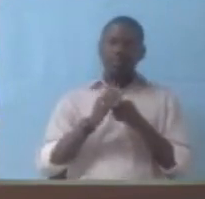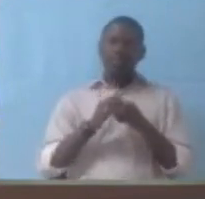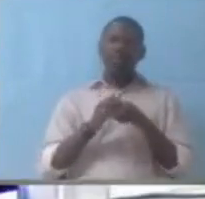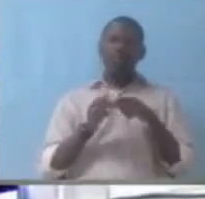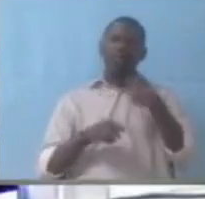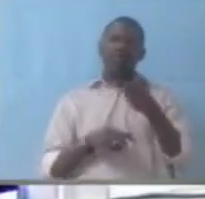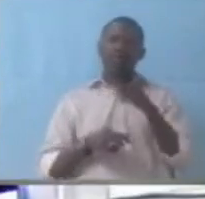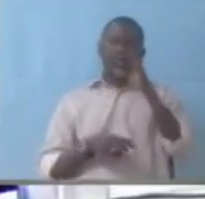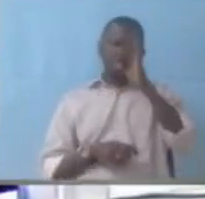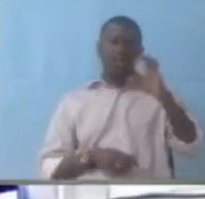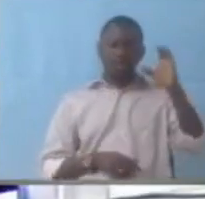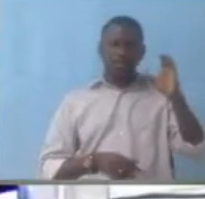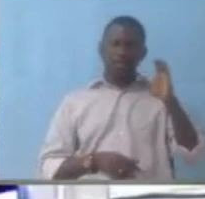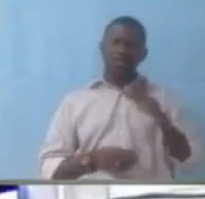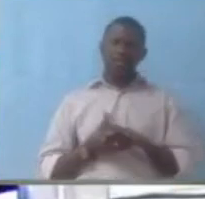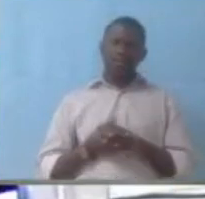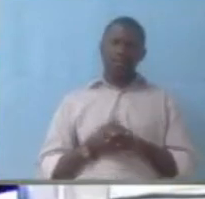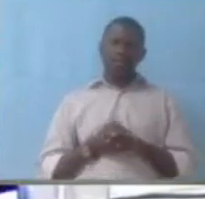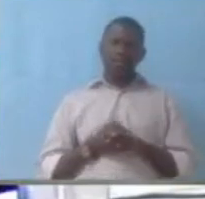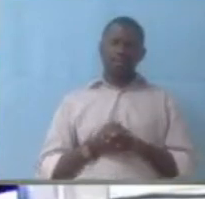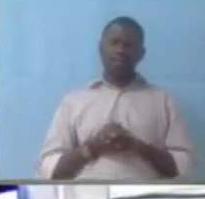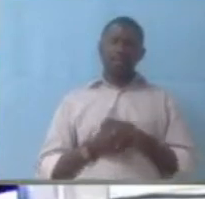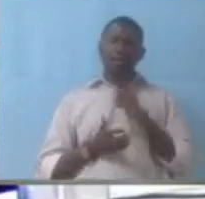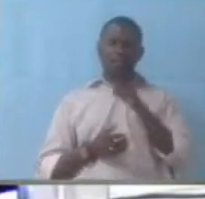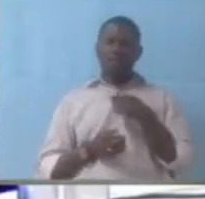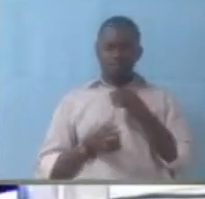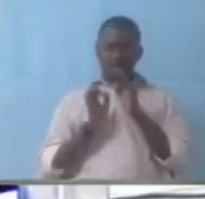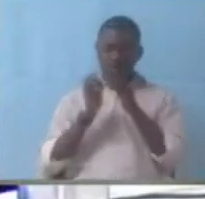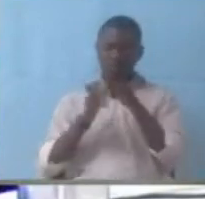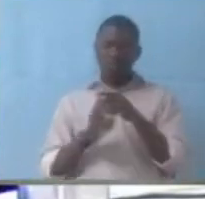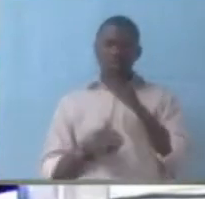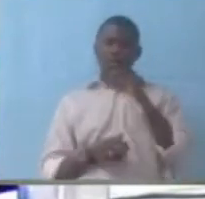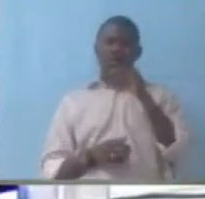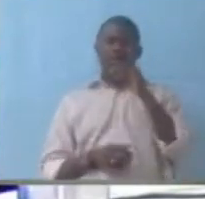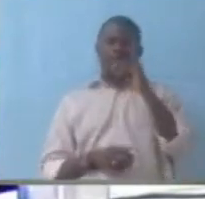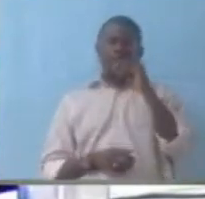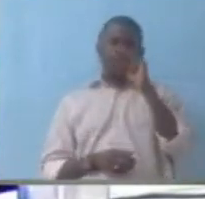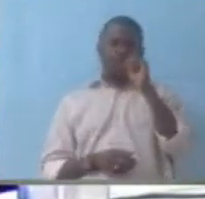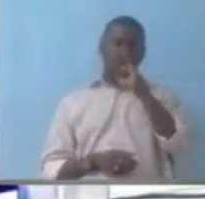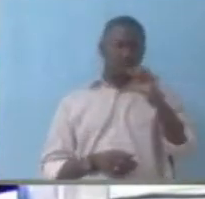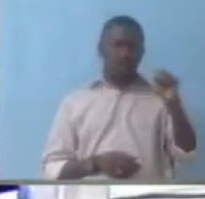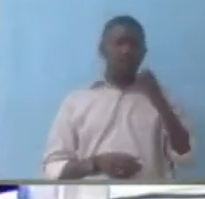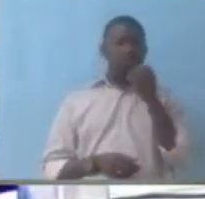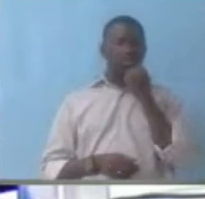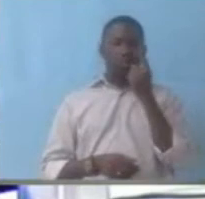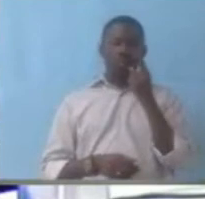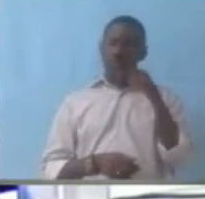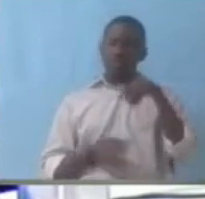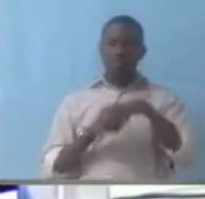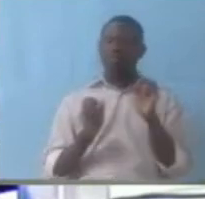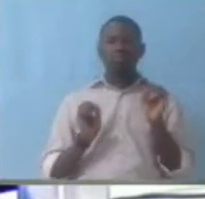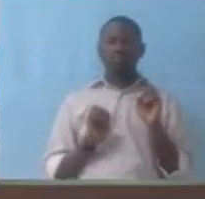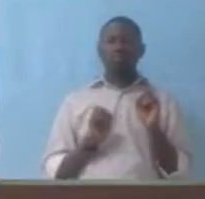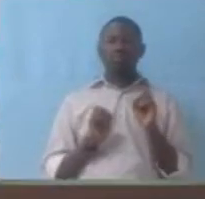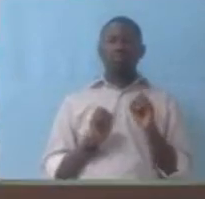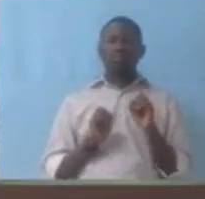Yes, decree number one is not one of them. Decree following mantra wolu kono de. I disagree. Decree number one, yes, of course. The